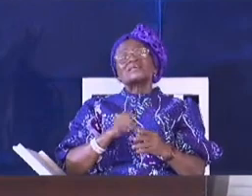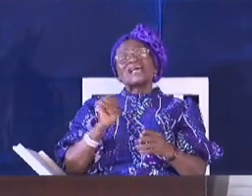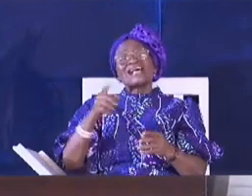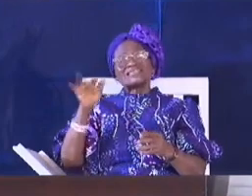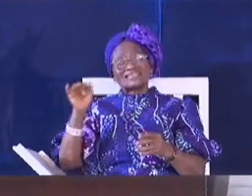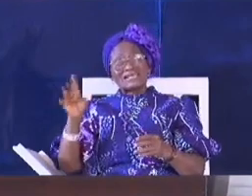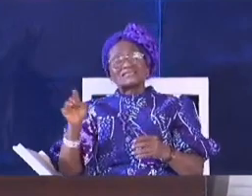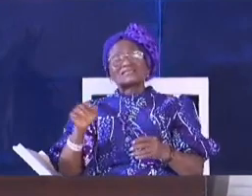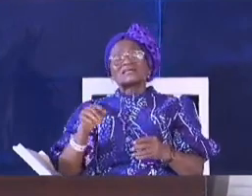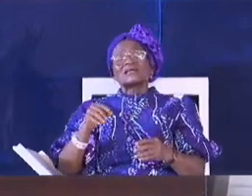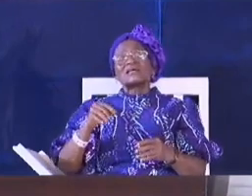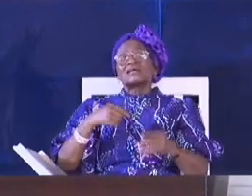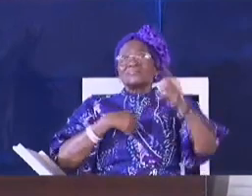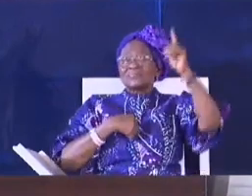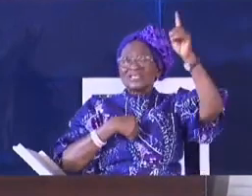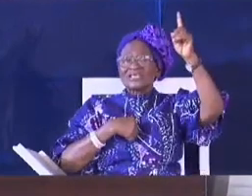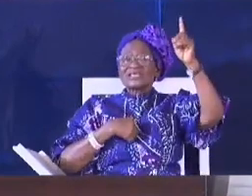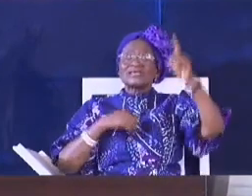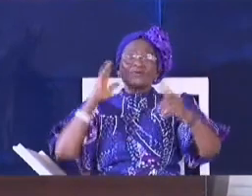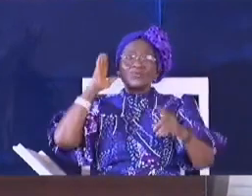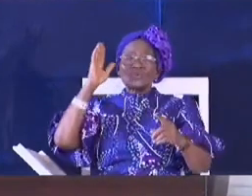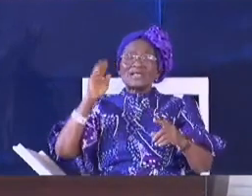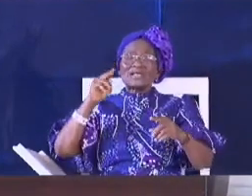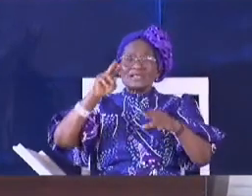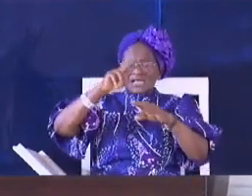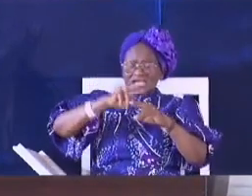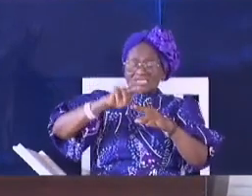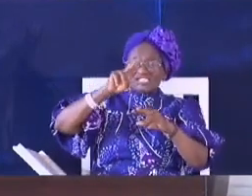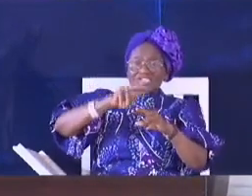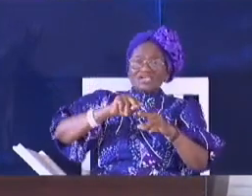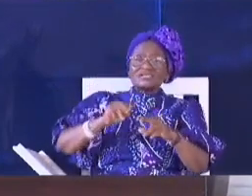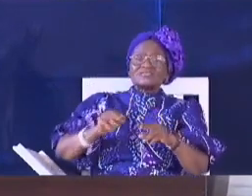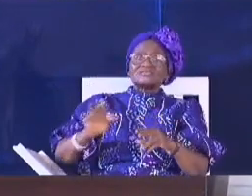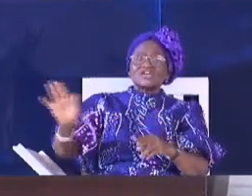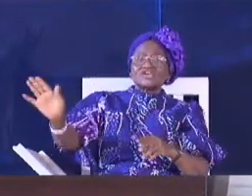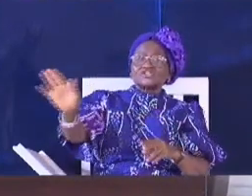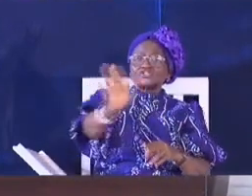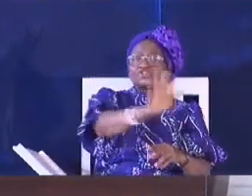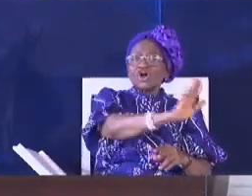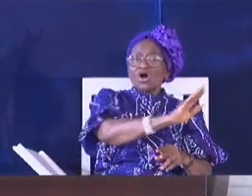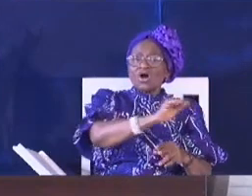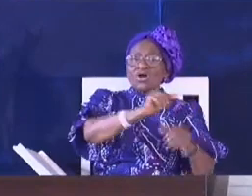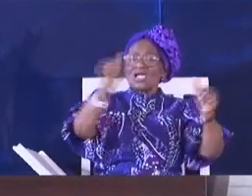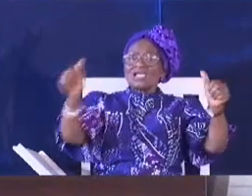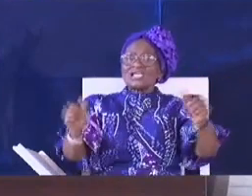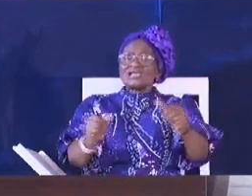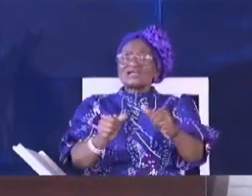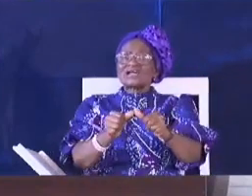I will increase your area of influence.